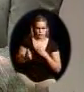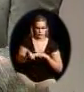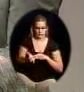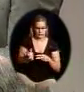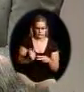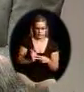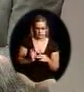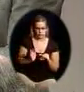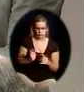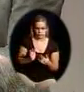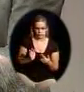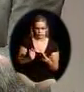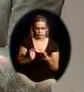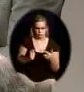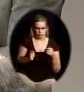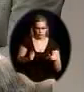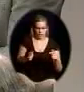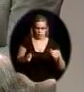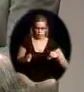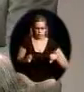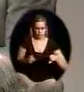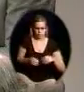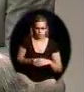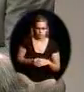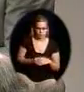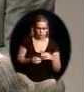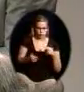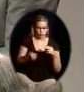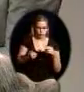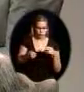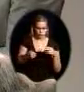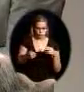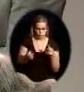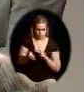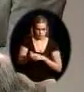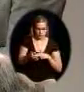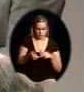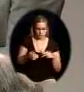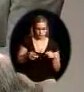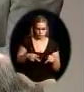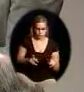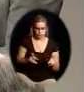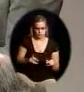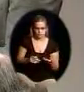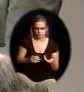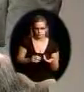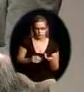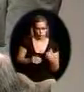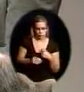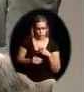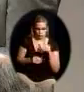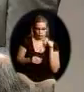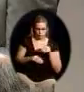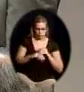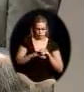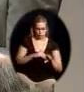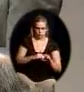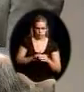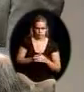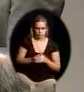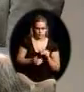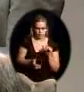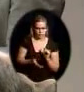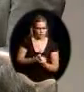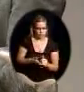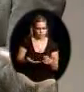be to reflect that they refused to consent to the disclosure, and then we wouldn't forward that. And that's